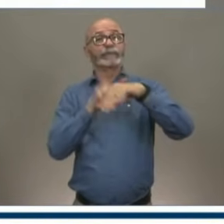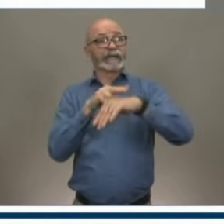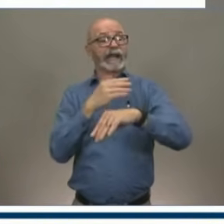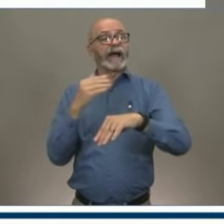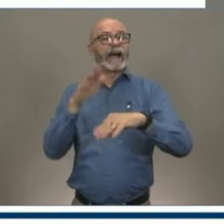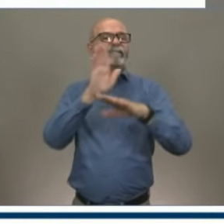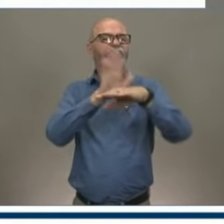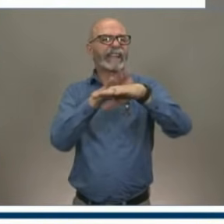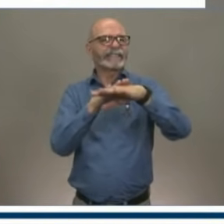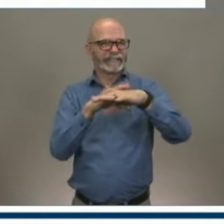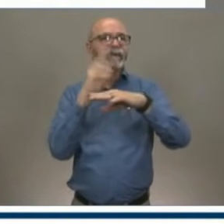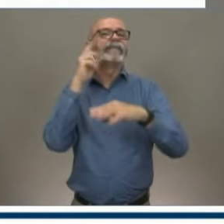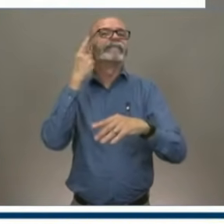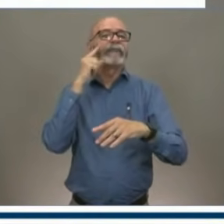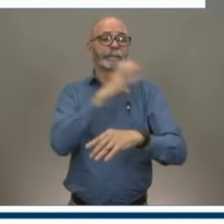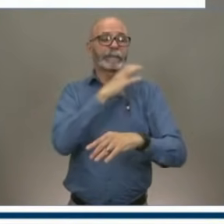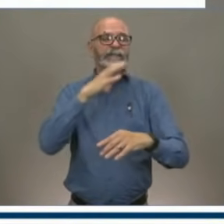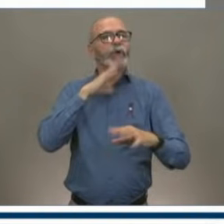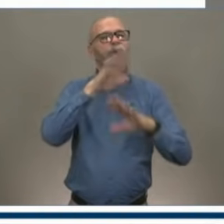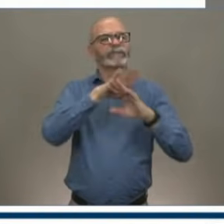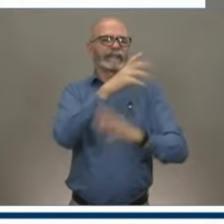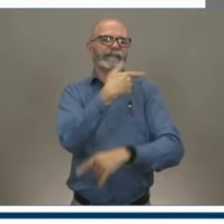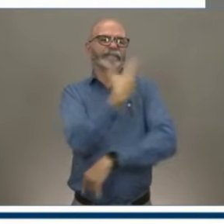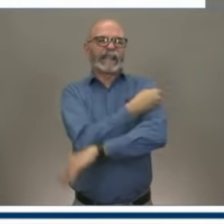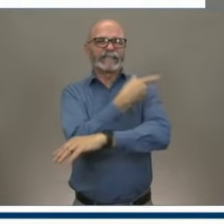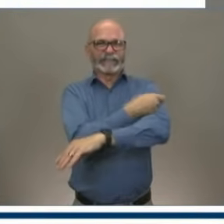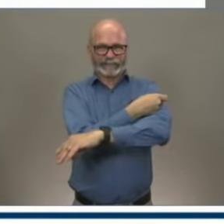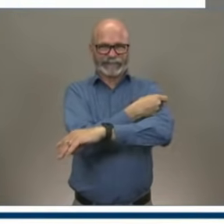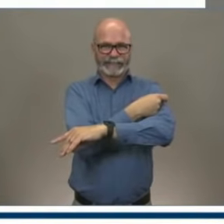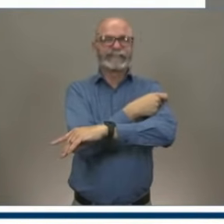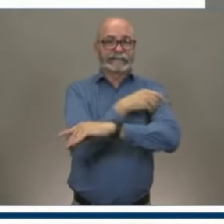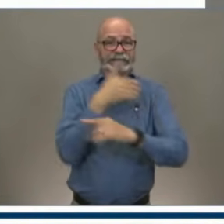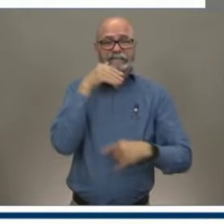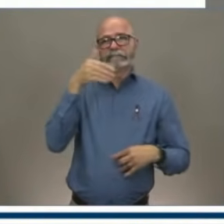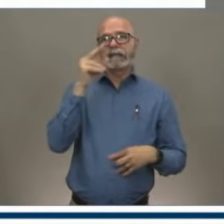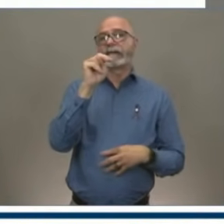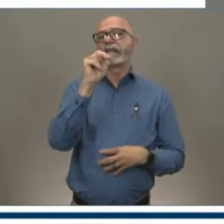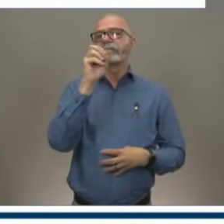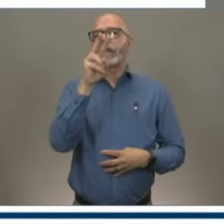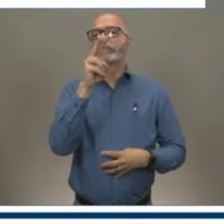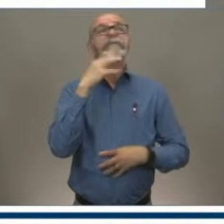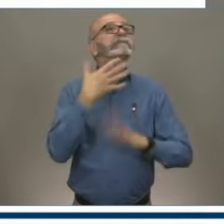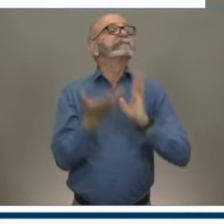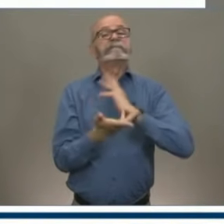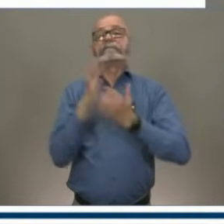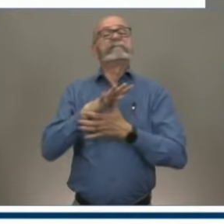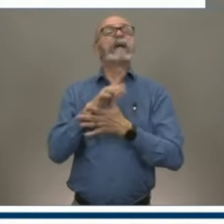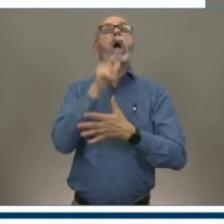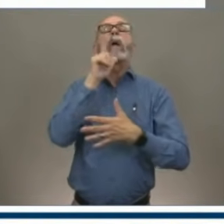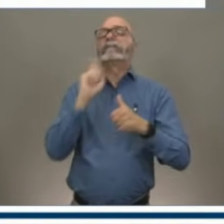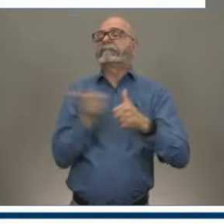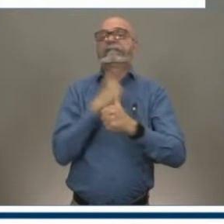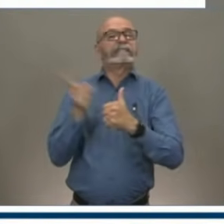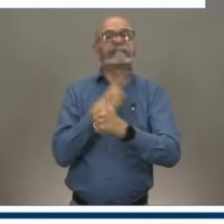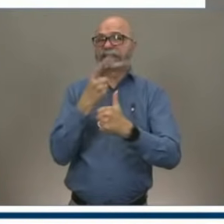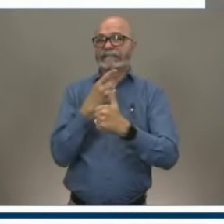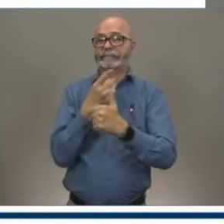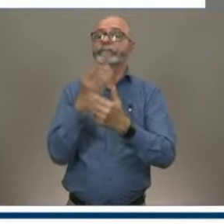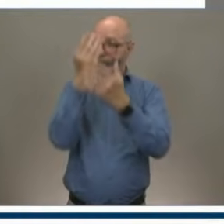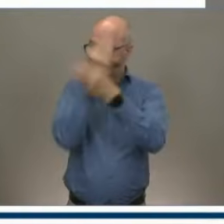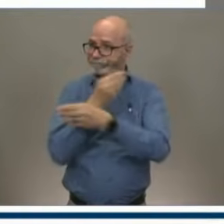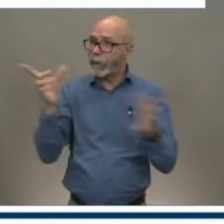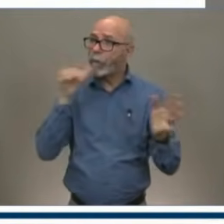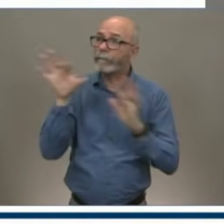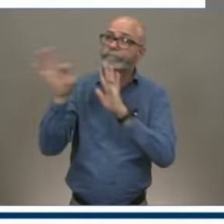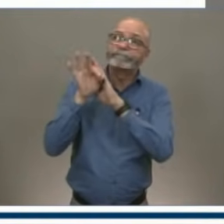NACI. In November, NACI released high-level guidance on priority groups for COVID-19 vaccine. And this week, they narrowed the scope